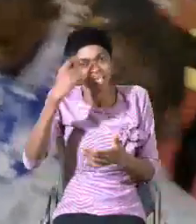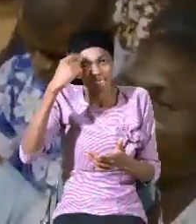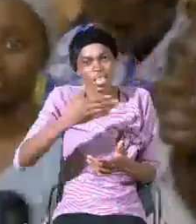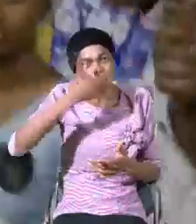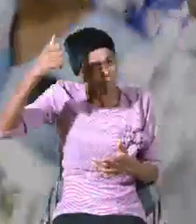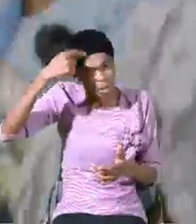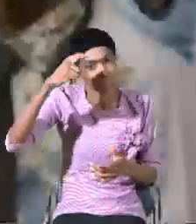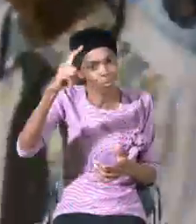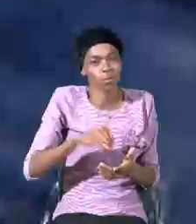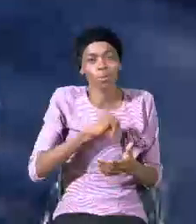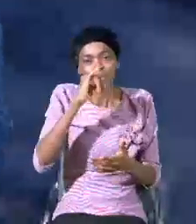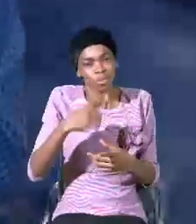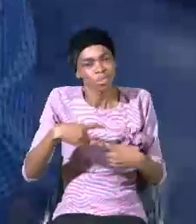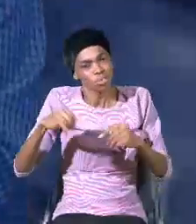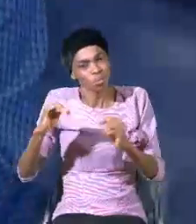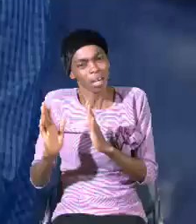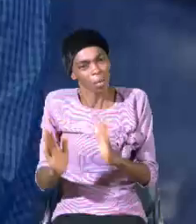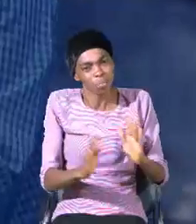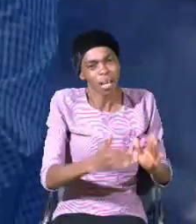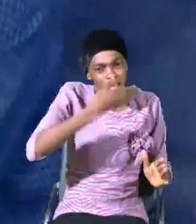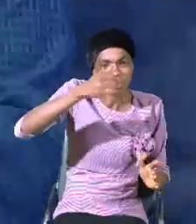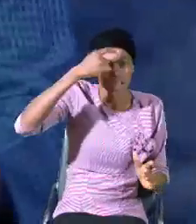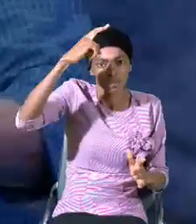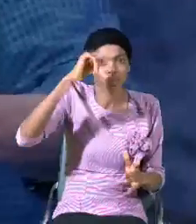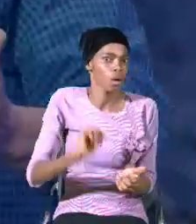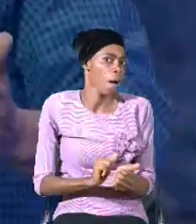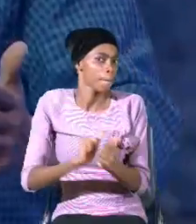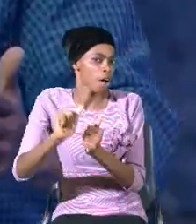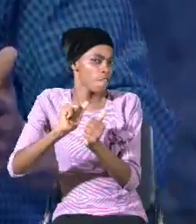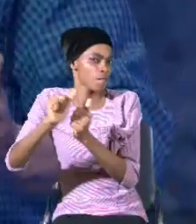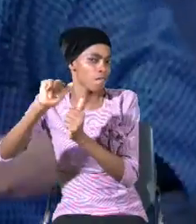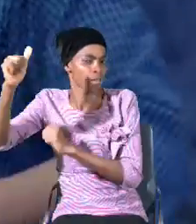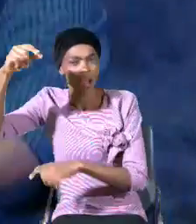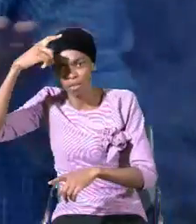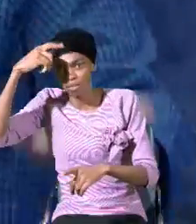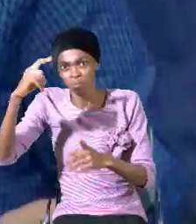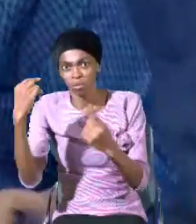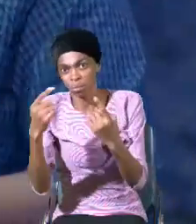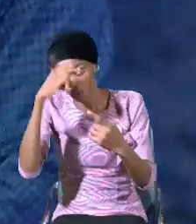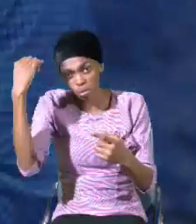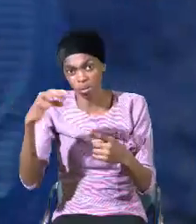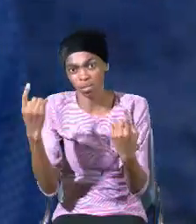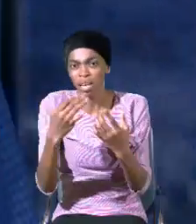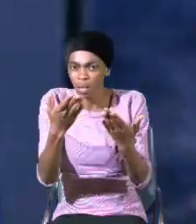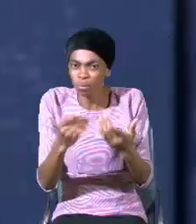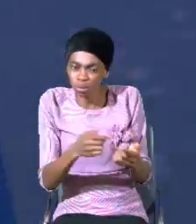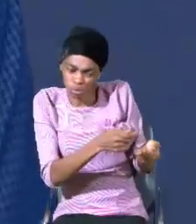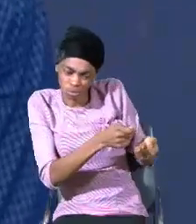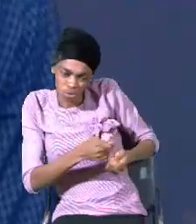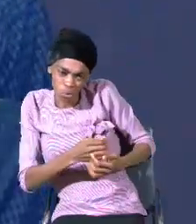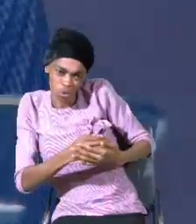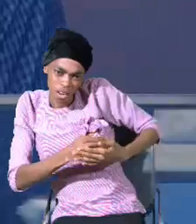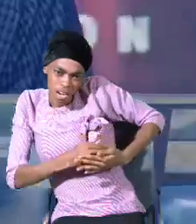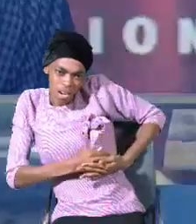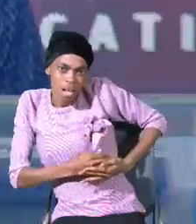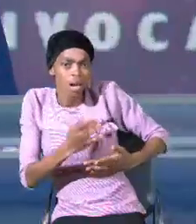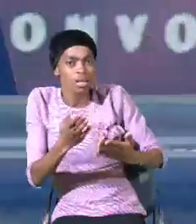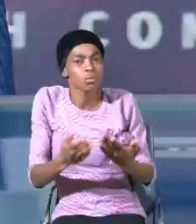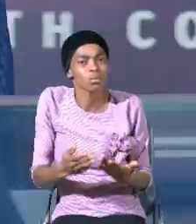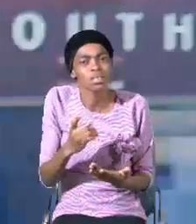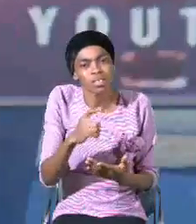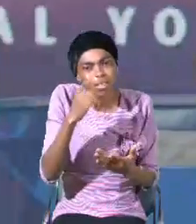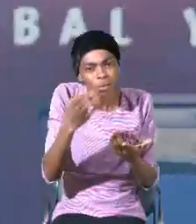is planning the best for you. You have been far away. He wants to draw you near and you want to draw near and you want to say,